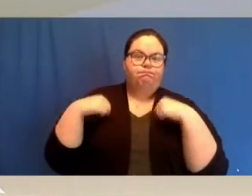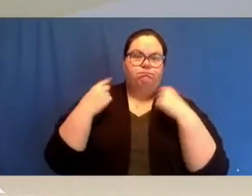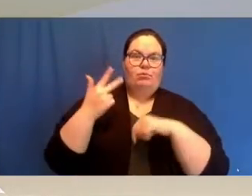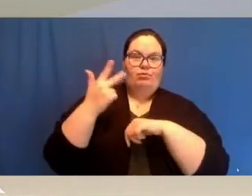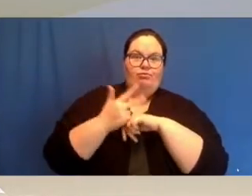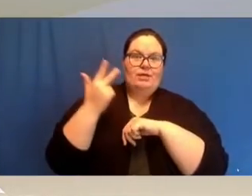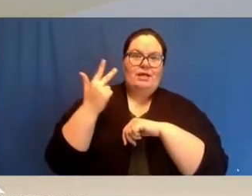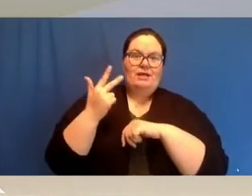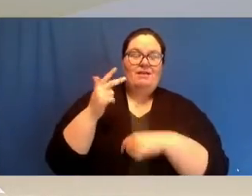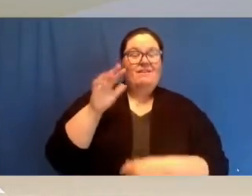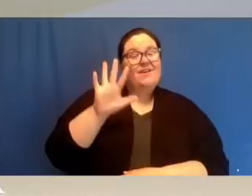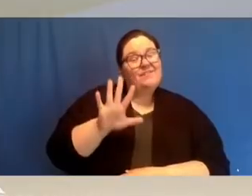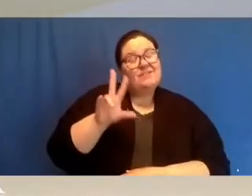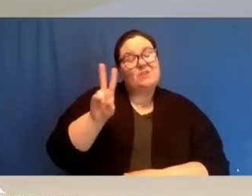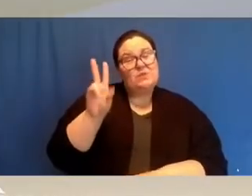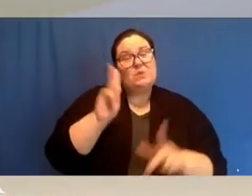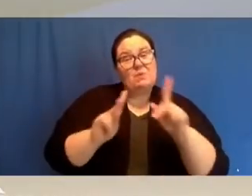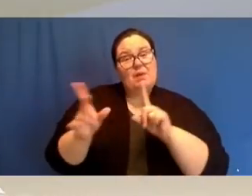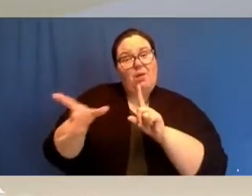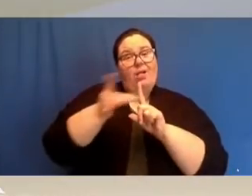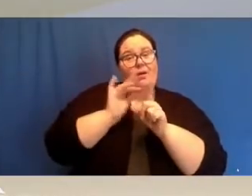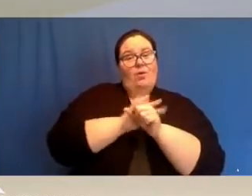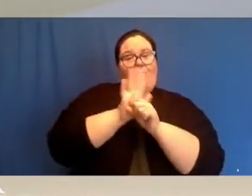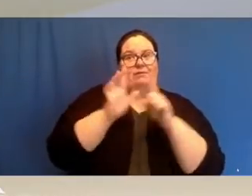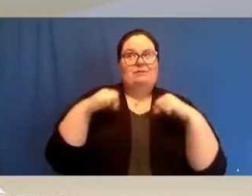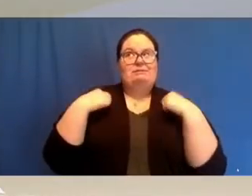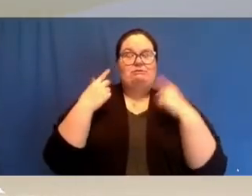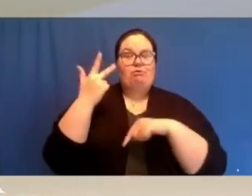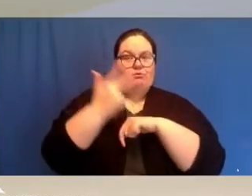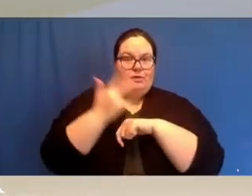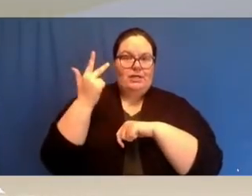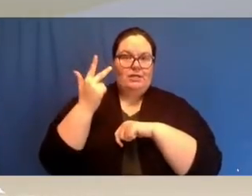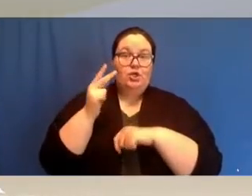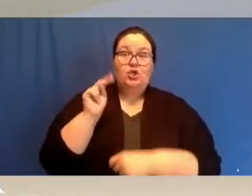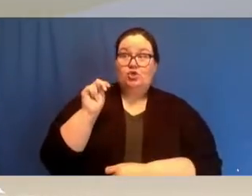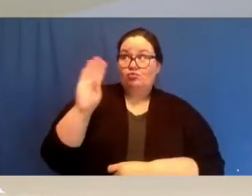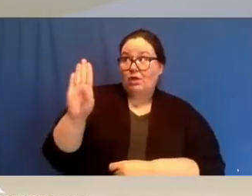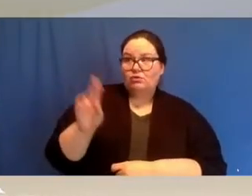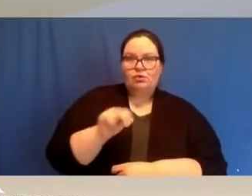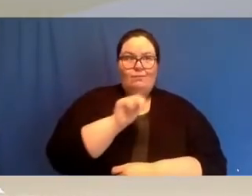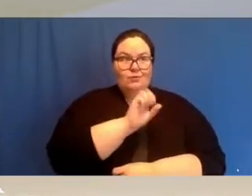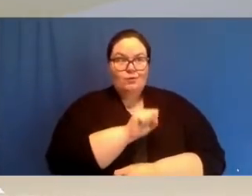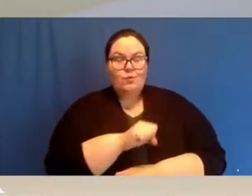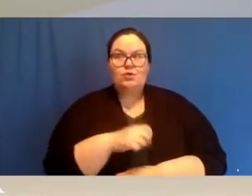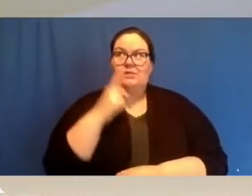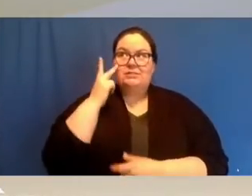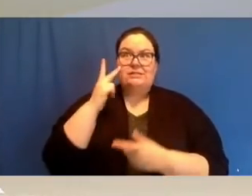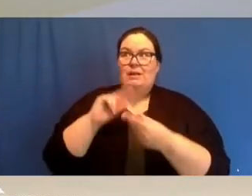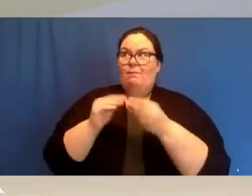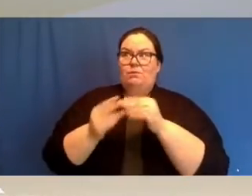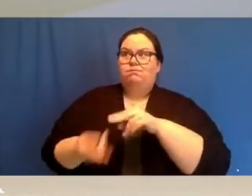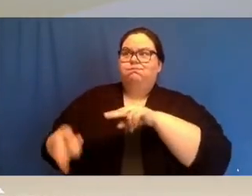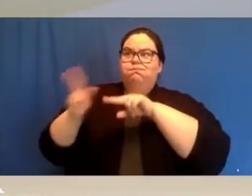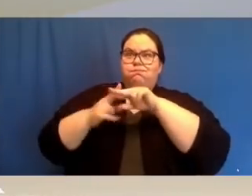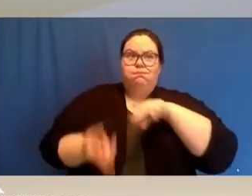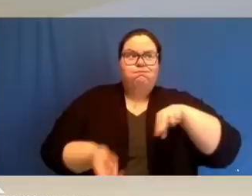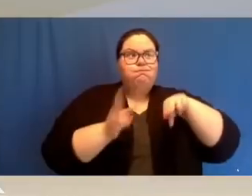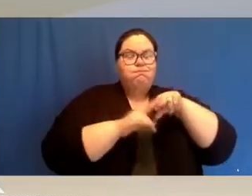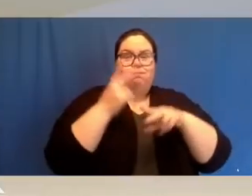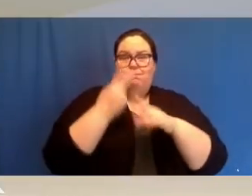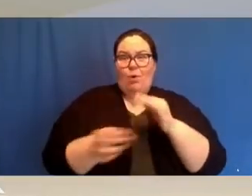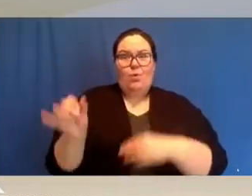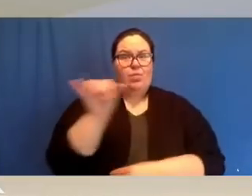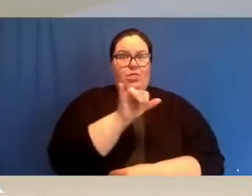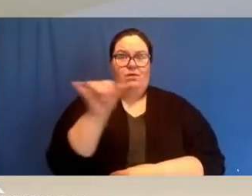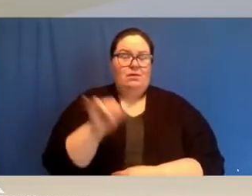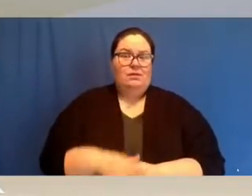52 cases in the last 3 days in PEI. New Brunswick and Nova Scotia are seeing record high case numbers. We